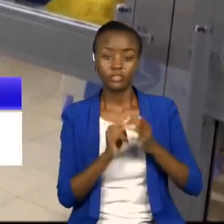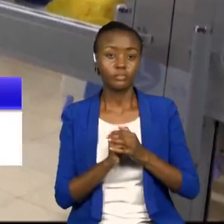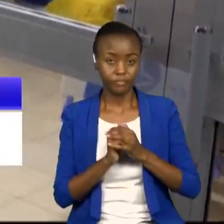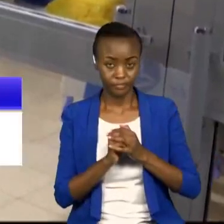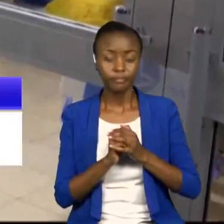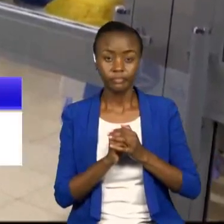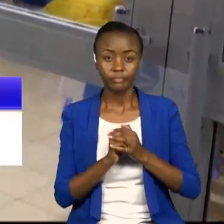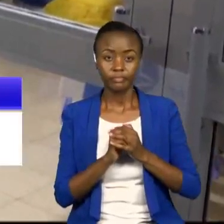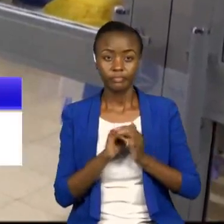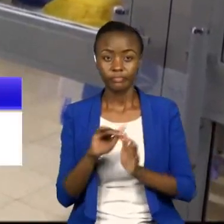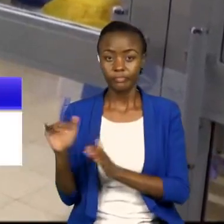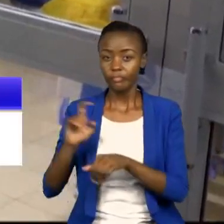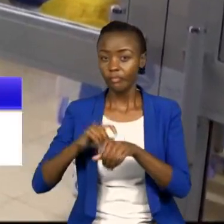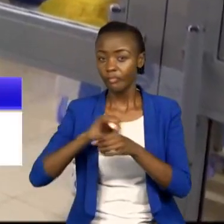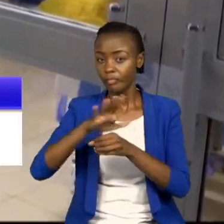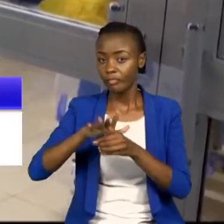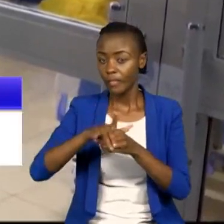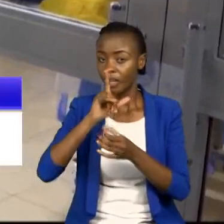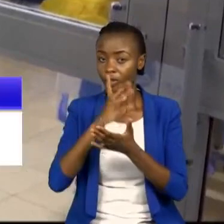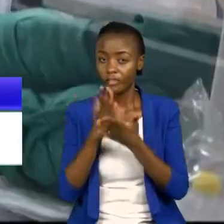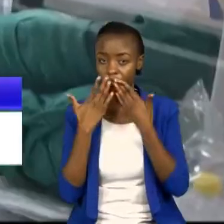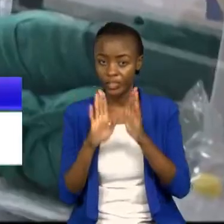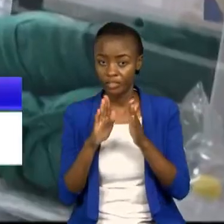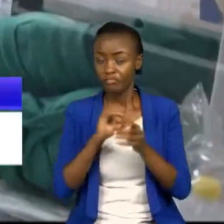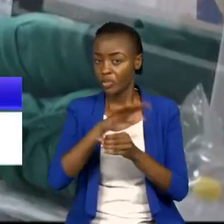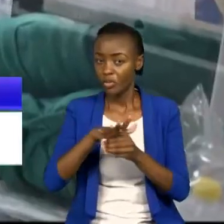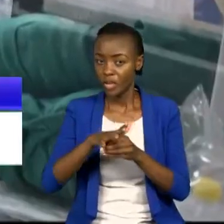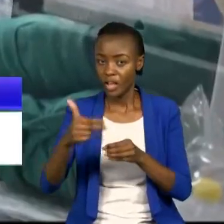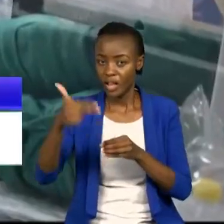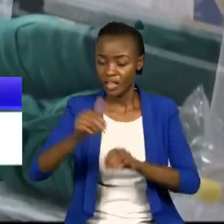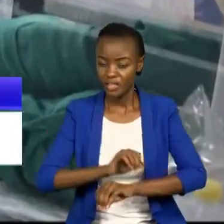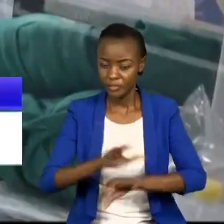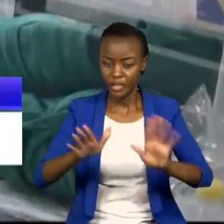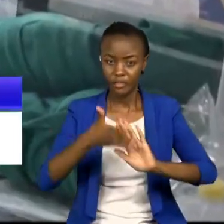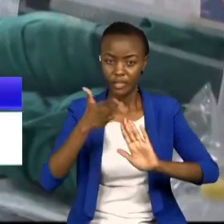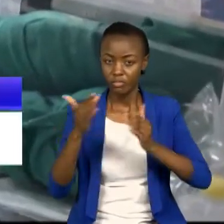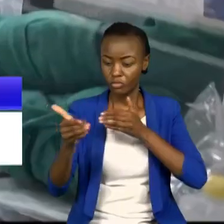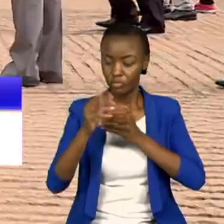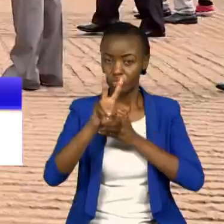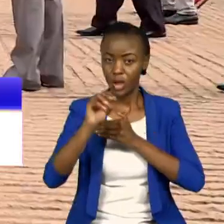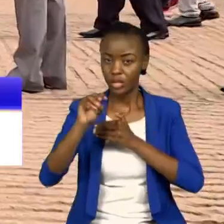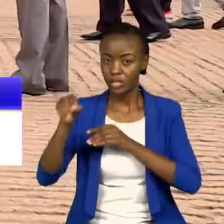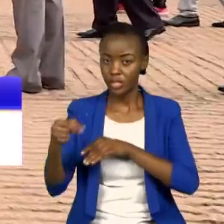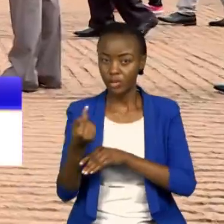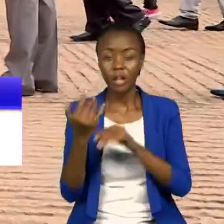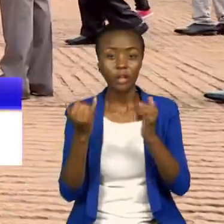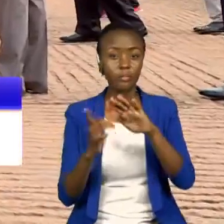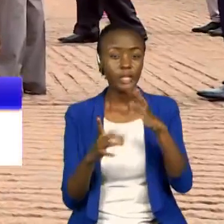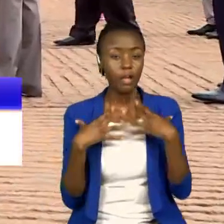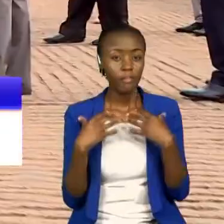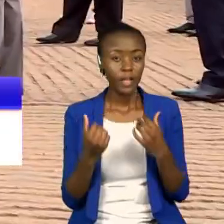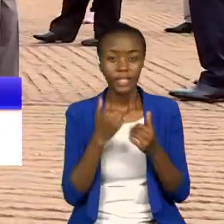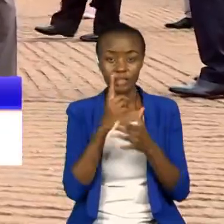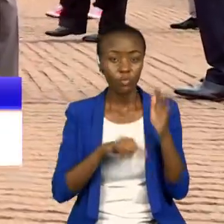the country's confirmed COVID-19 numbers are rising speedily to hit 200,000, the Ministry of Information has launched the third